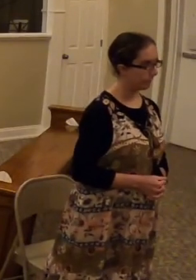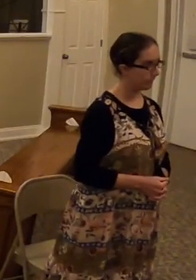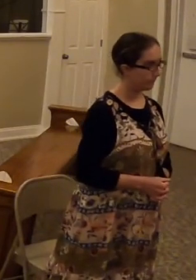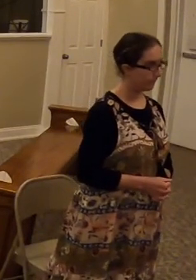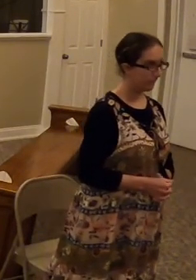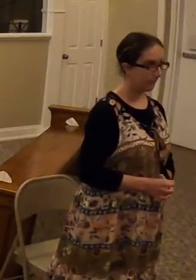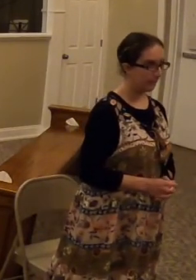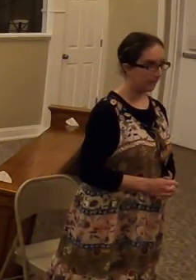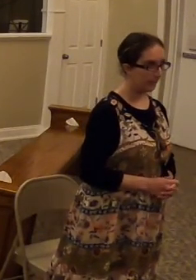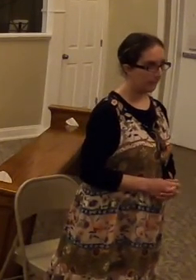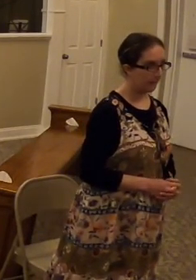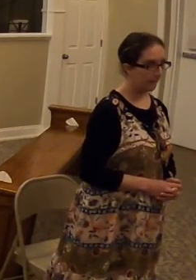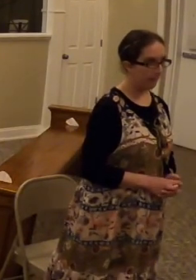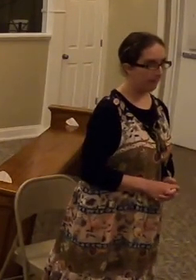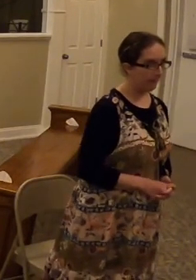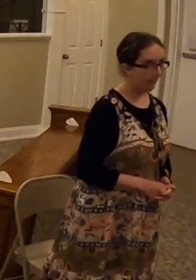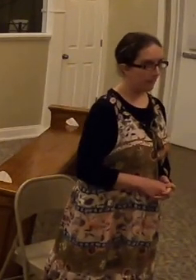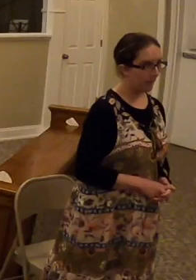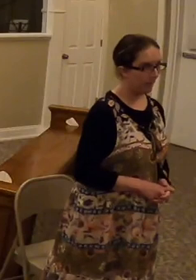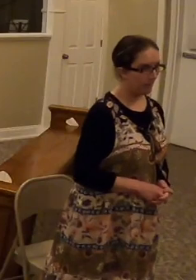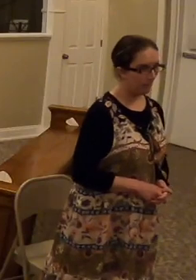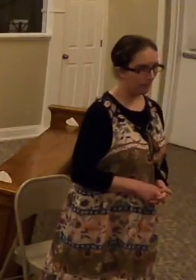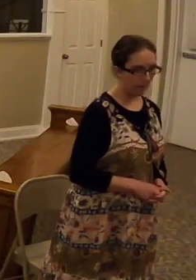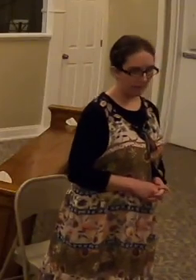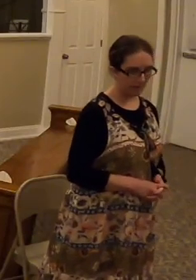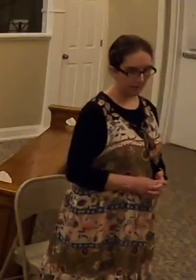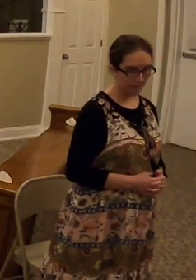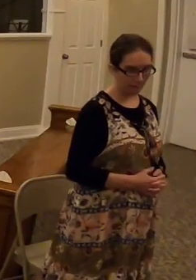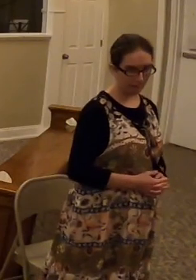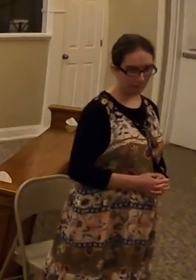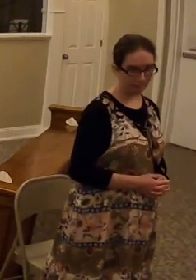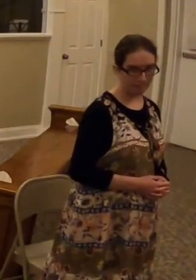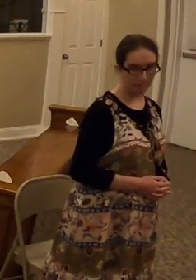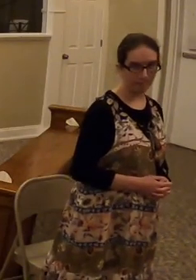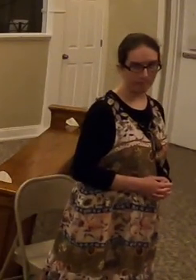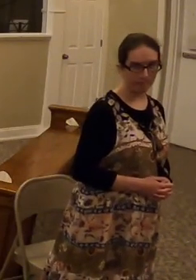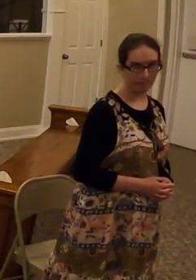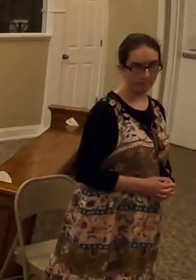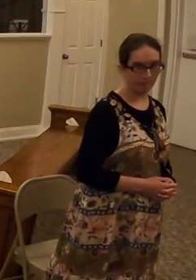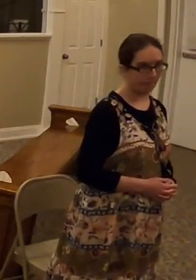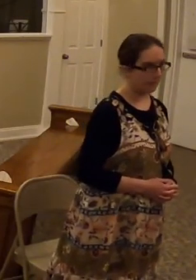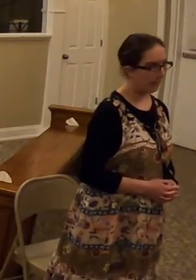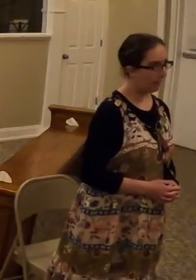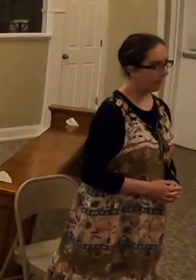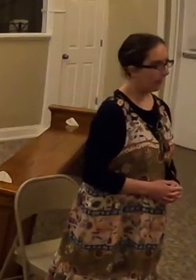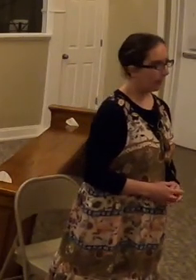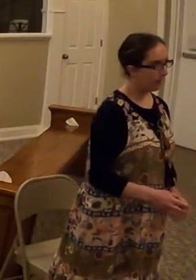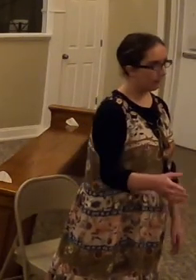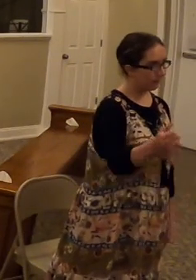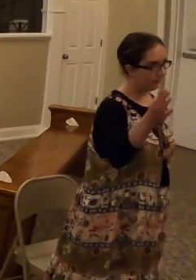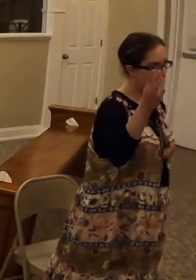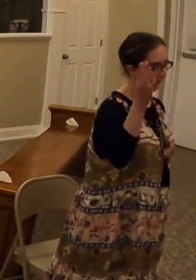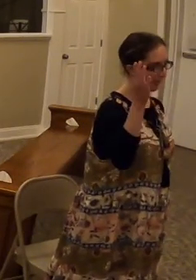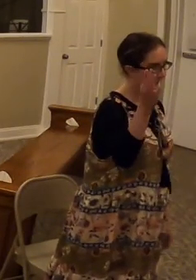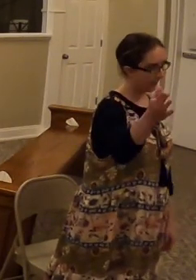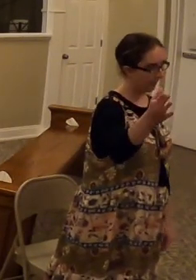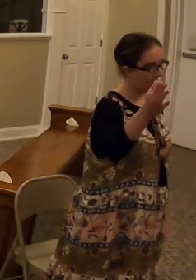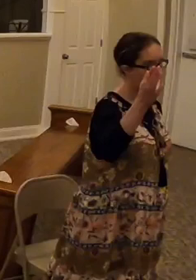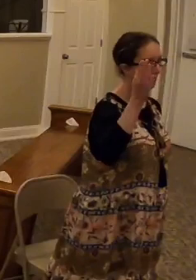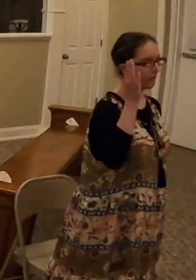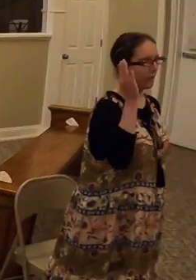his wife and Jason, Lord, and his wife, God. I'm asking you and those granddaughters that you would just love them all,